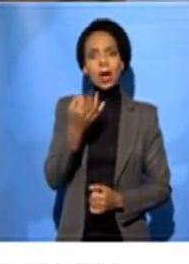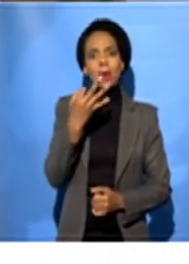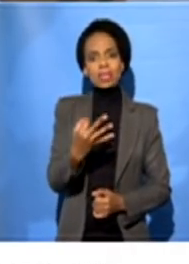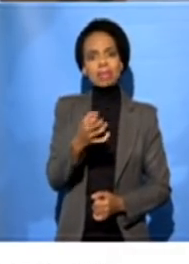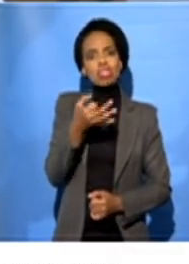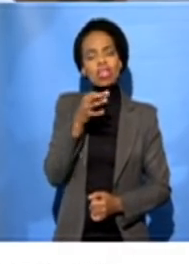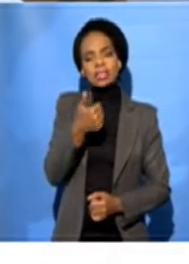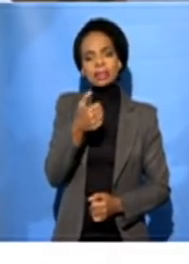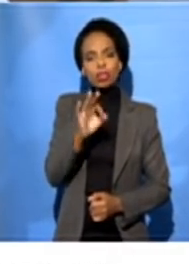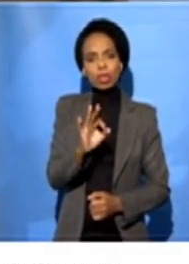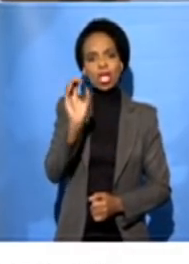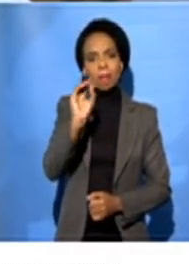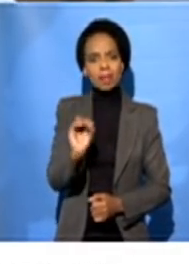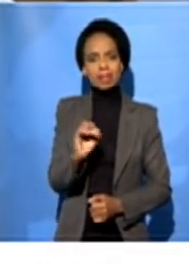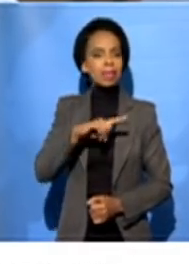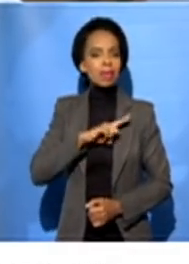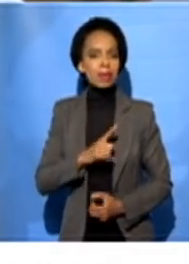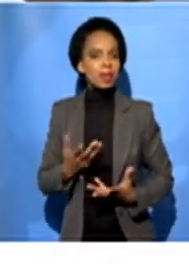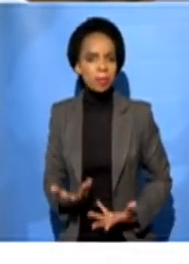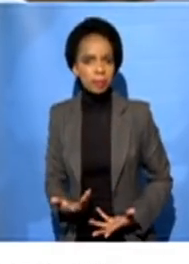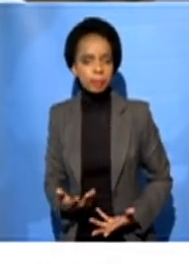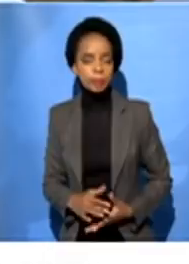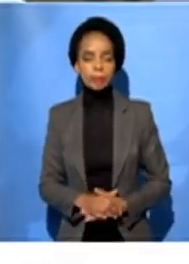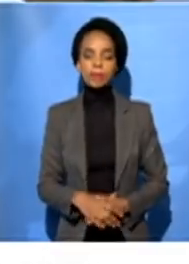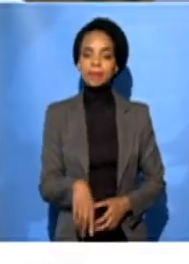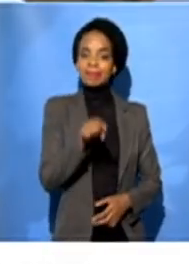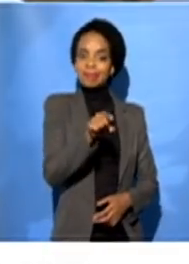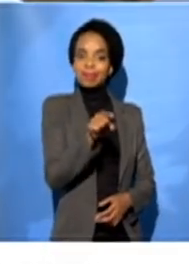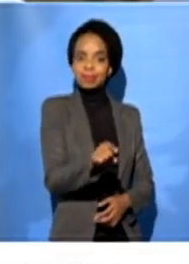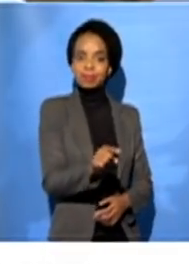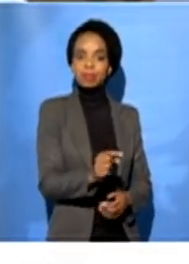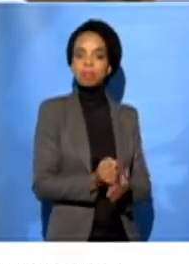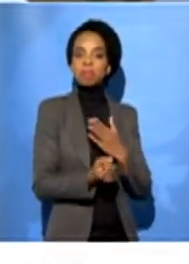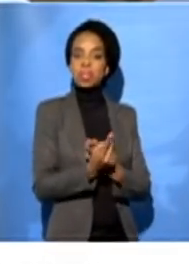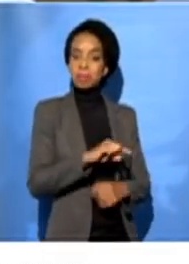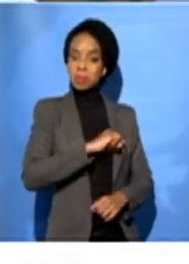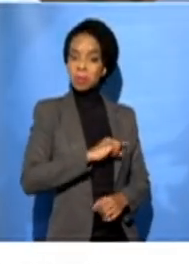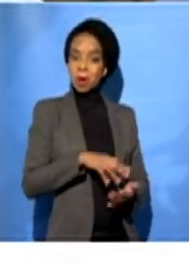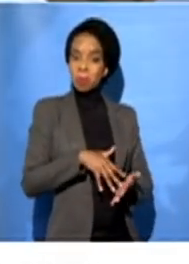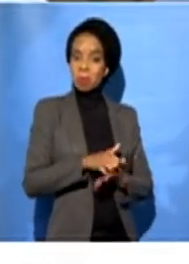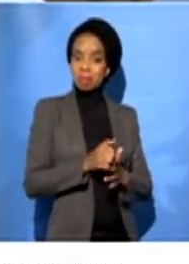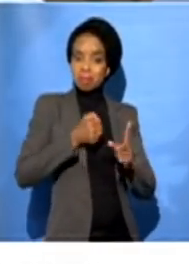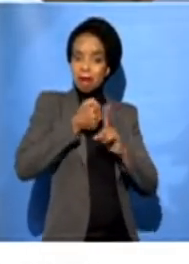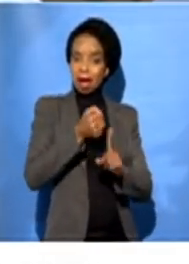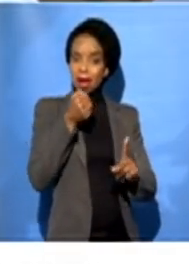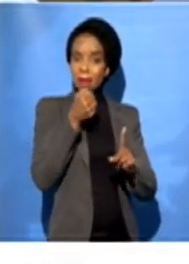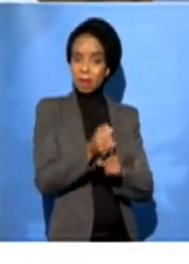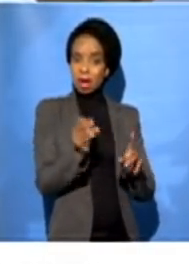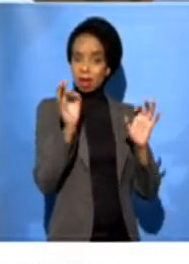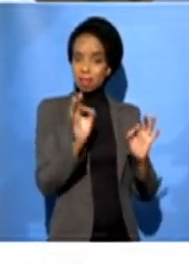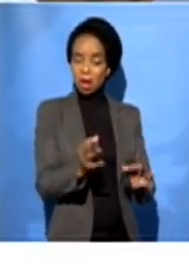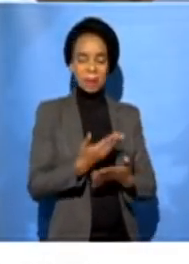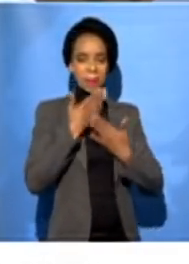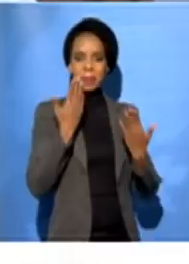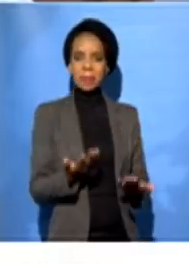are the contributing factors? Well, the contributing factors are a weak election campaign. There was not a lot